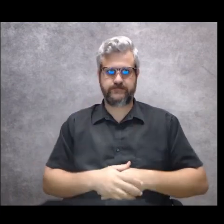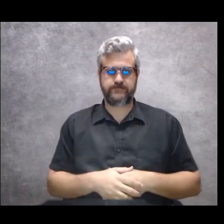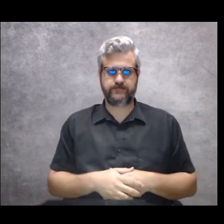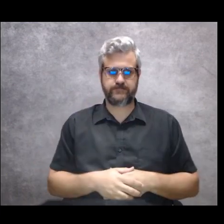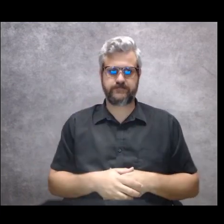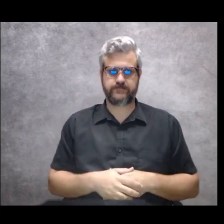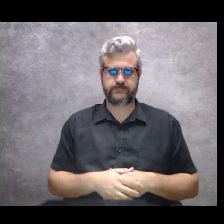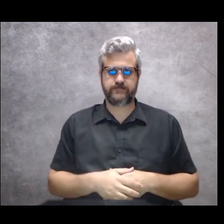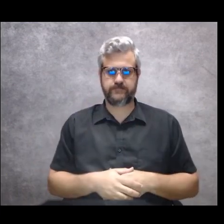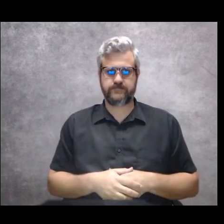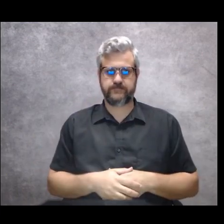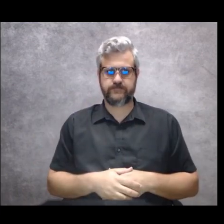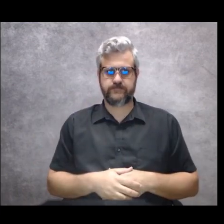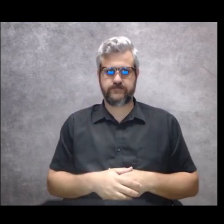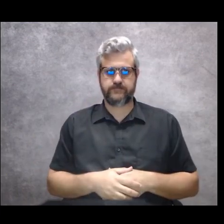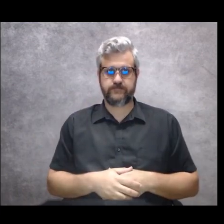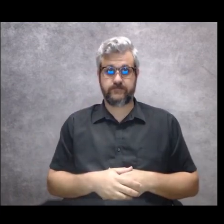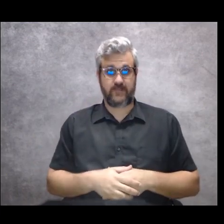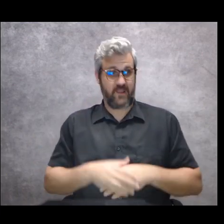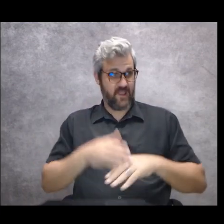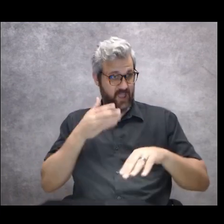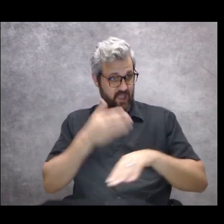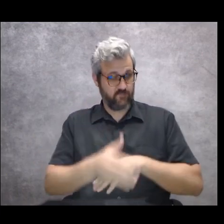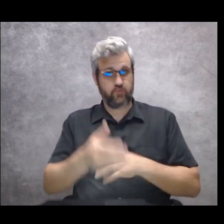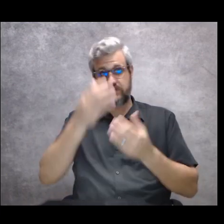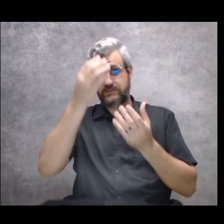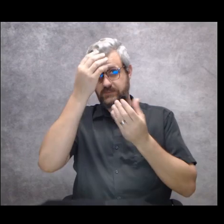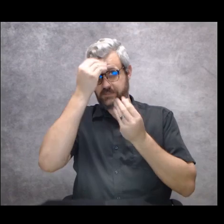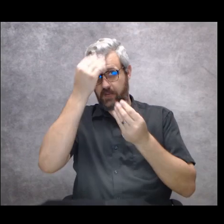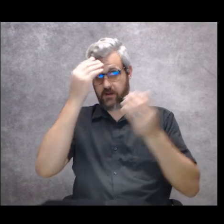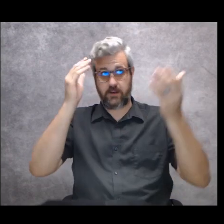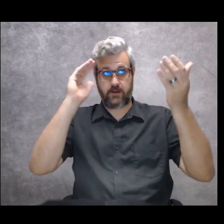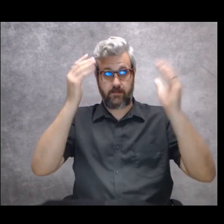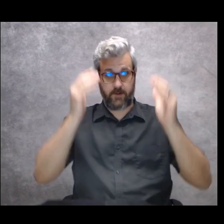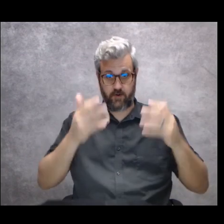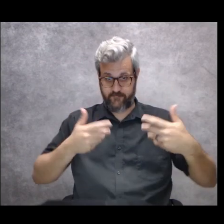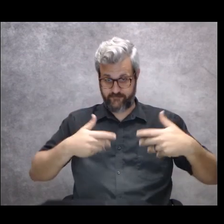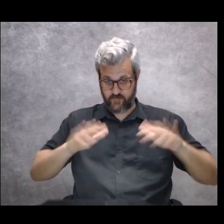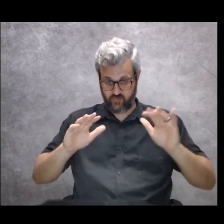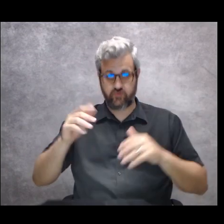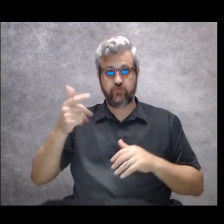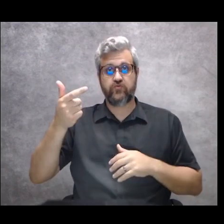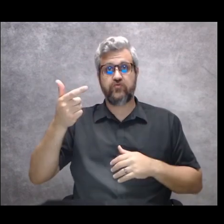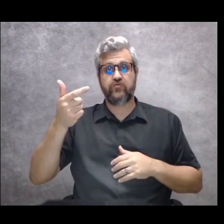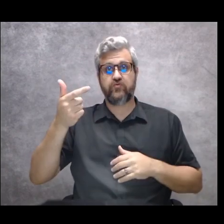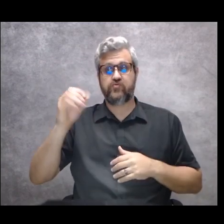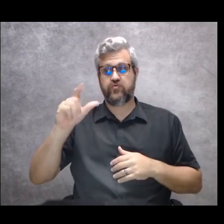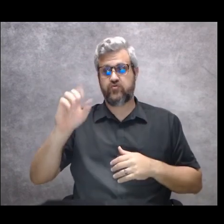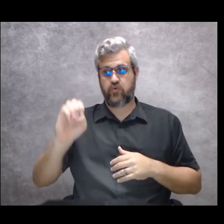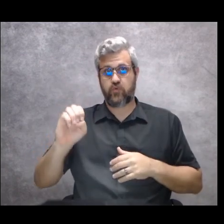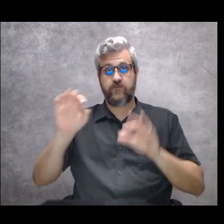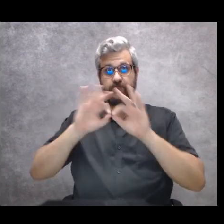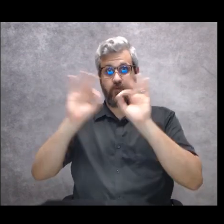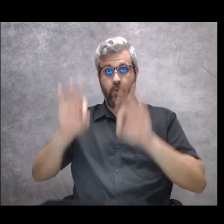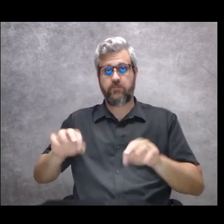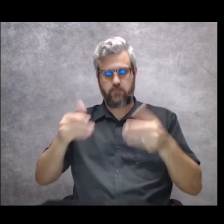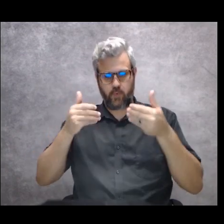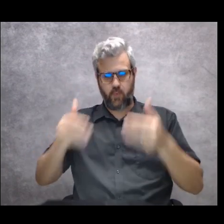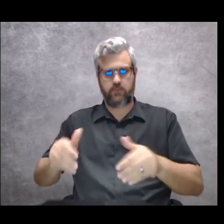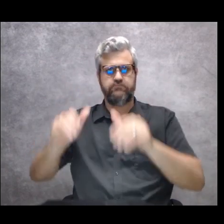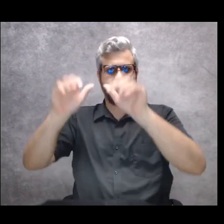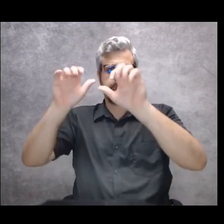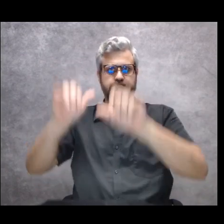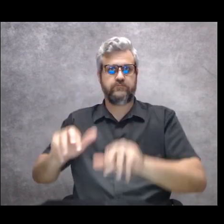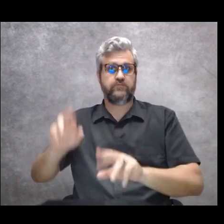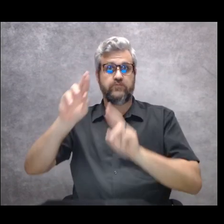Once data has been compared, the Google form report can be completed. The report can't be saved